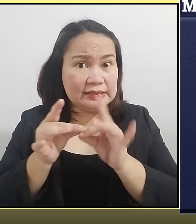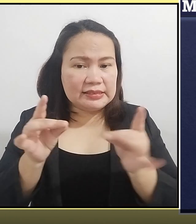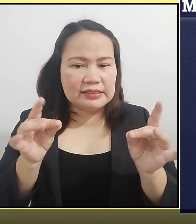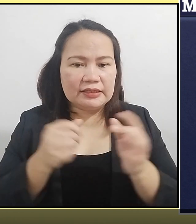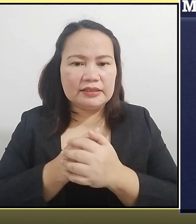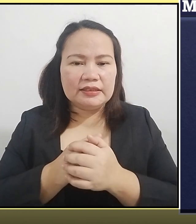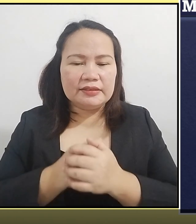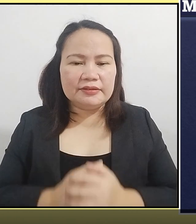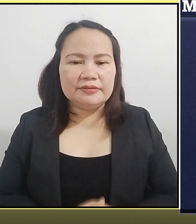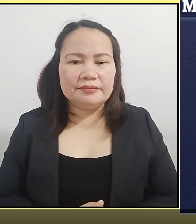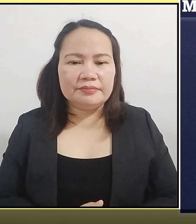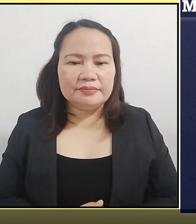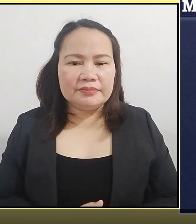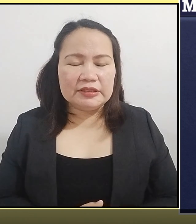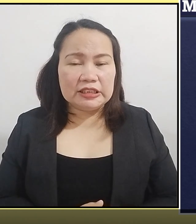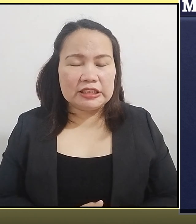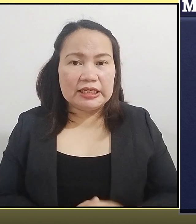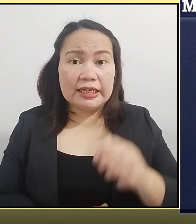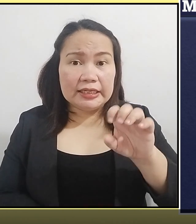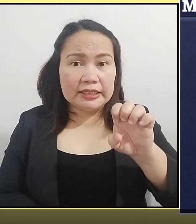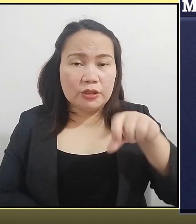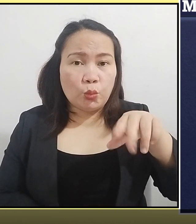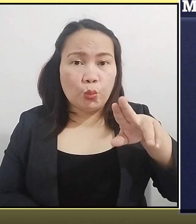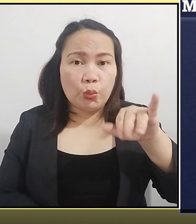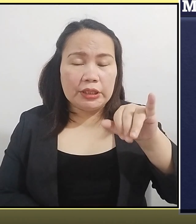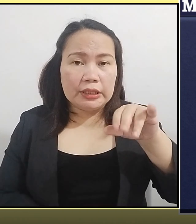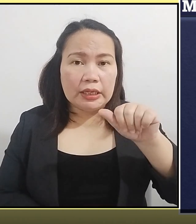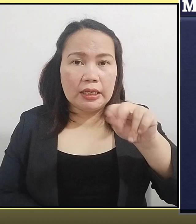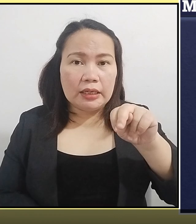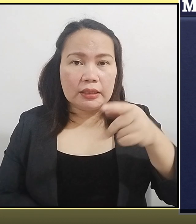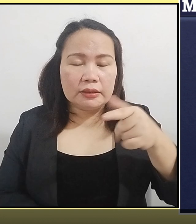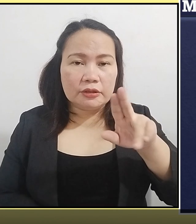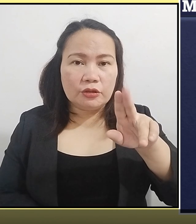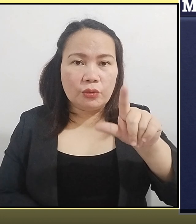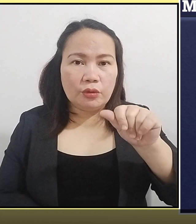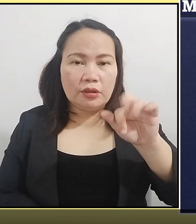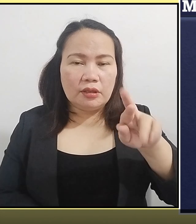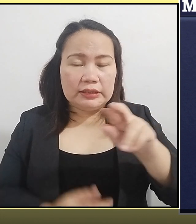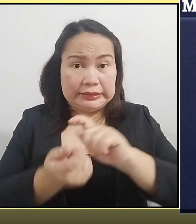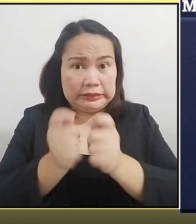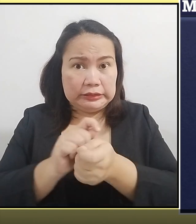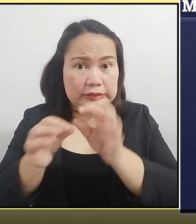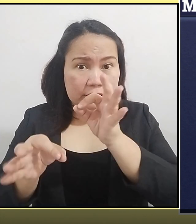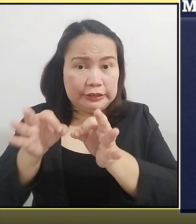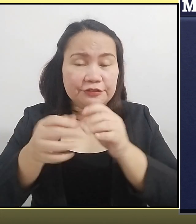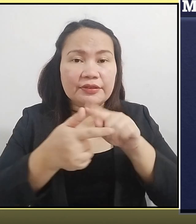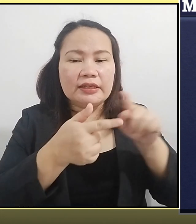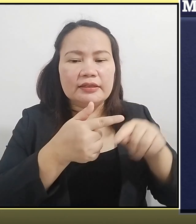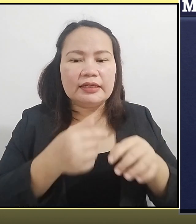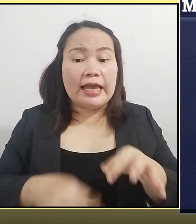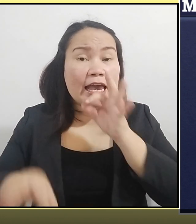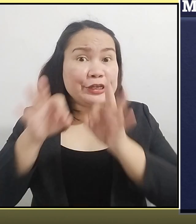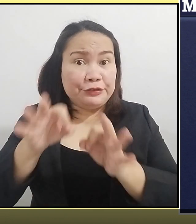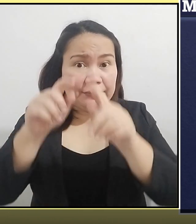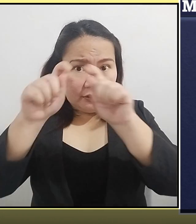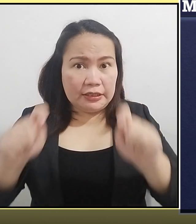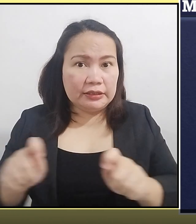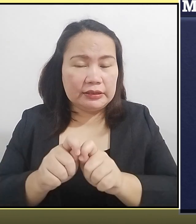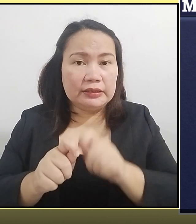Okay? It is equiangular. Okay, so gawin nating if then. So, if a triangle